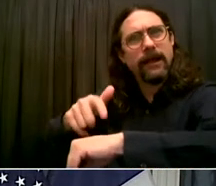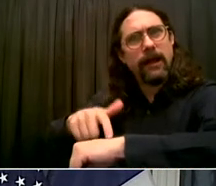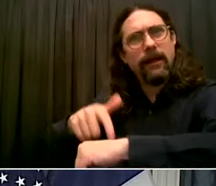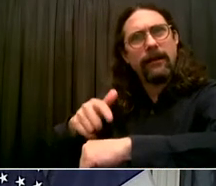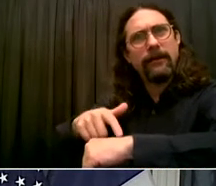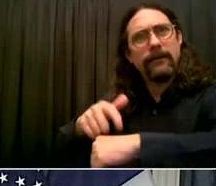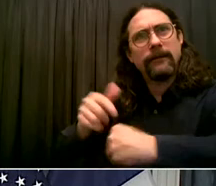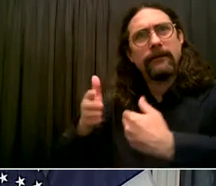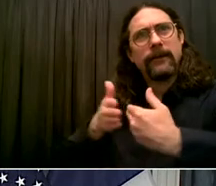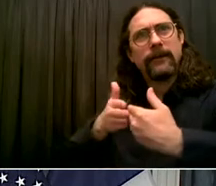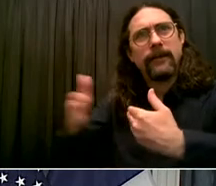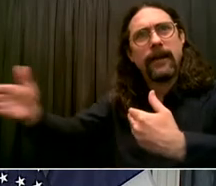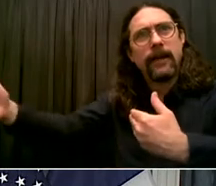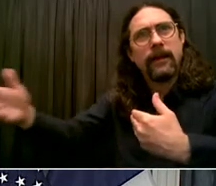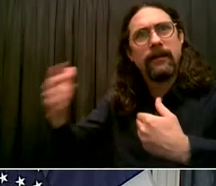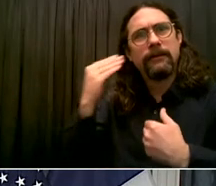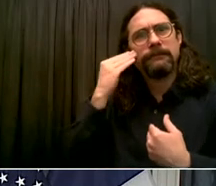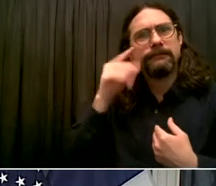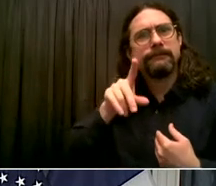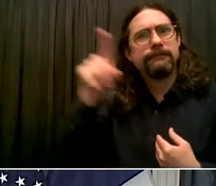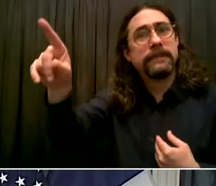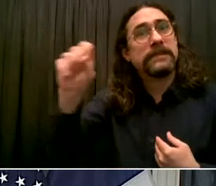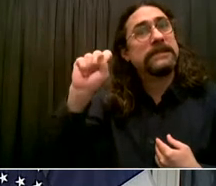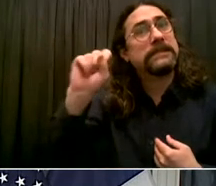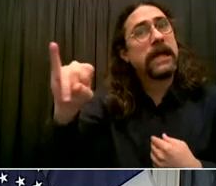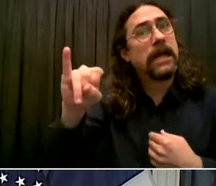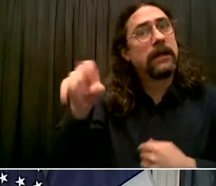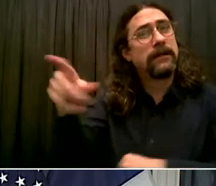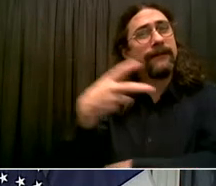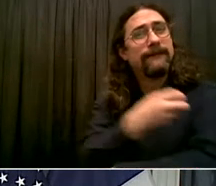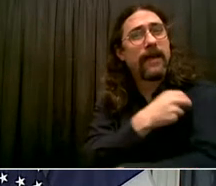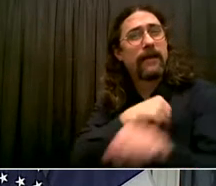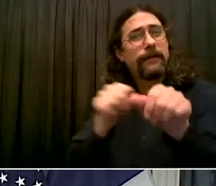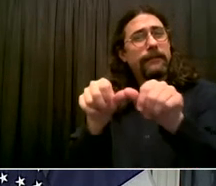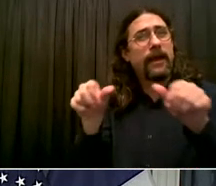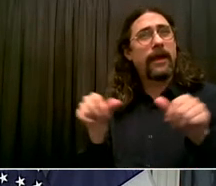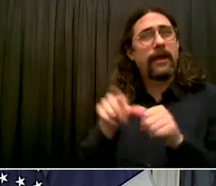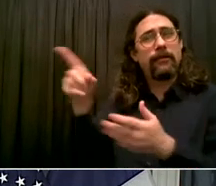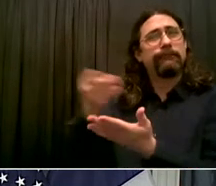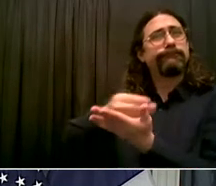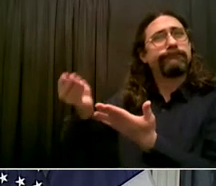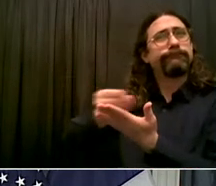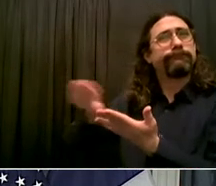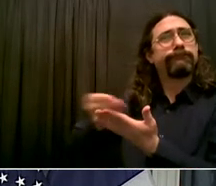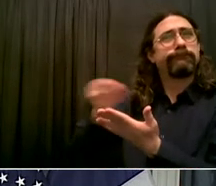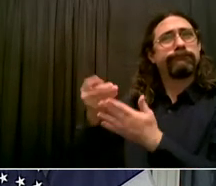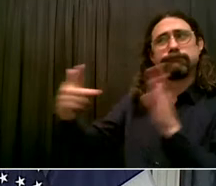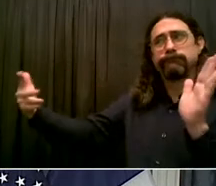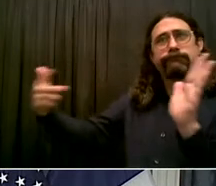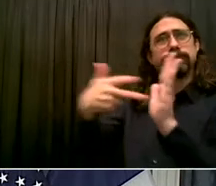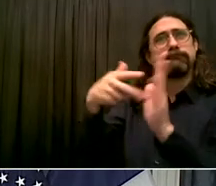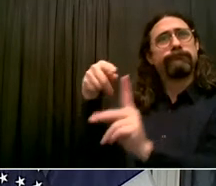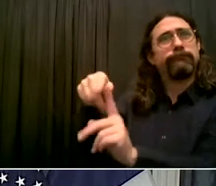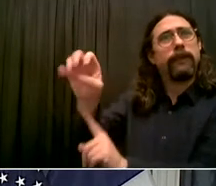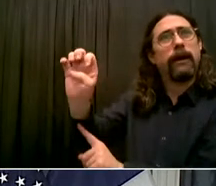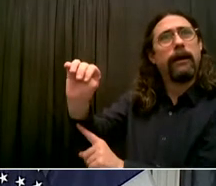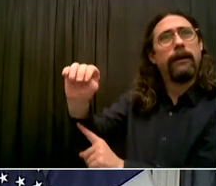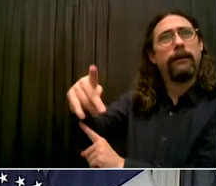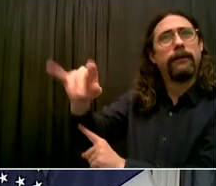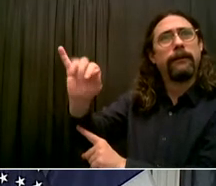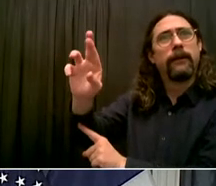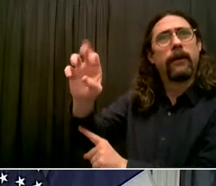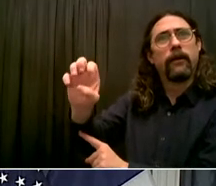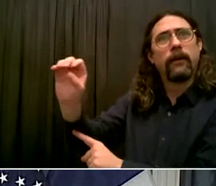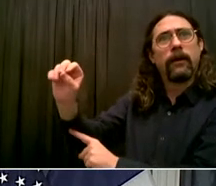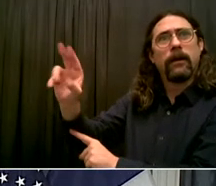anything yet this week. And to Dr. Long's point, you know, is Empire Outlets a good candidate for